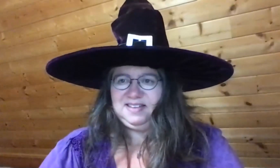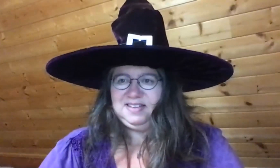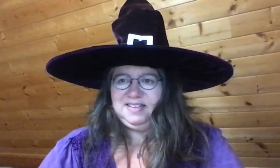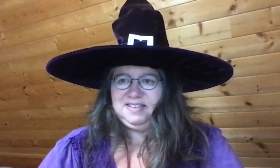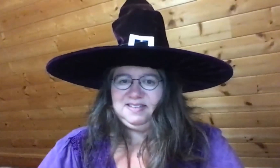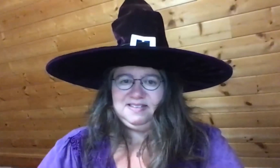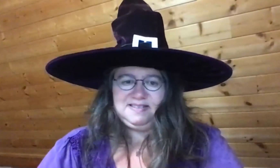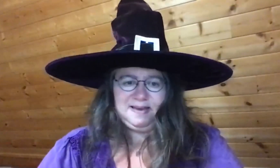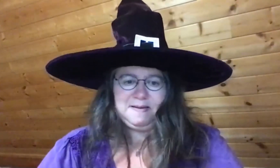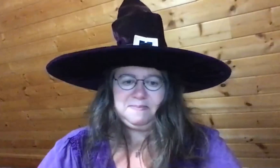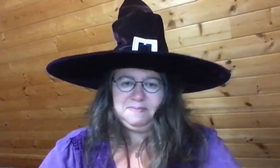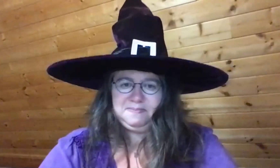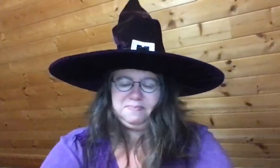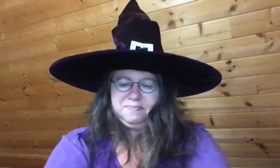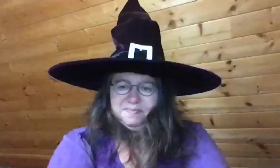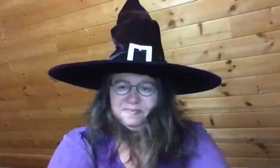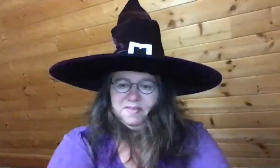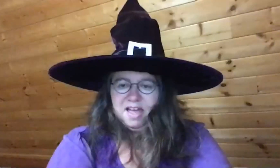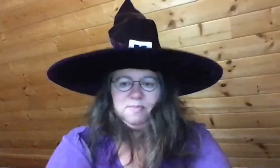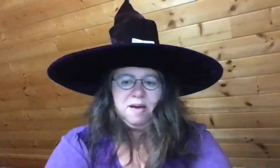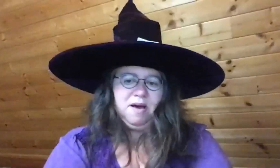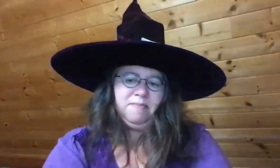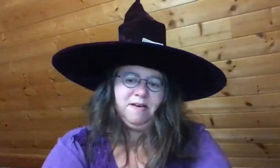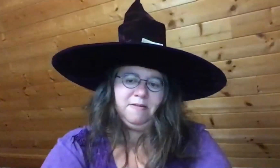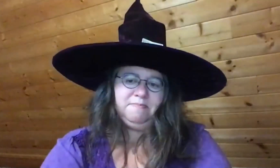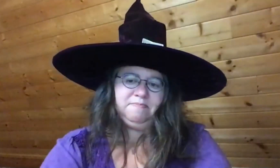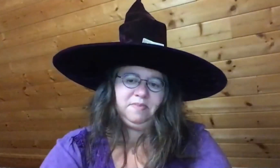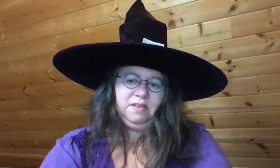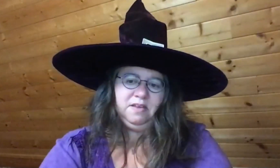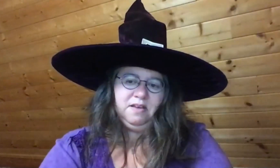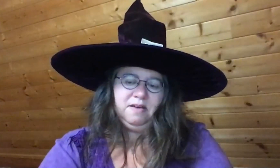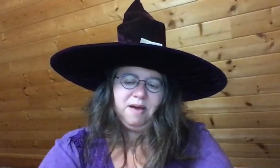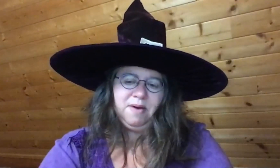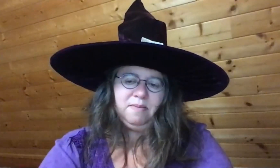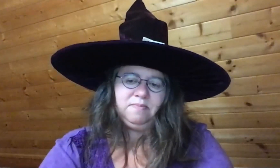that. Yeah. I know my mom